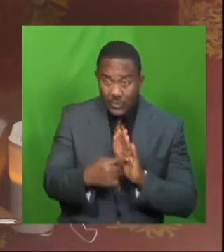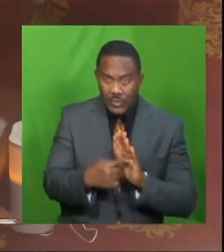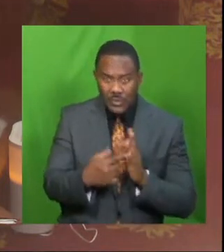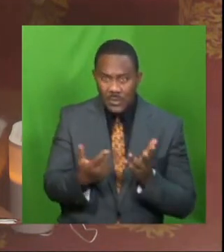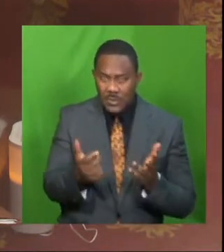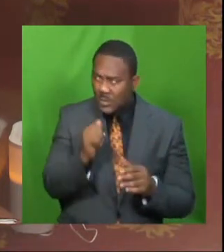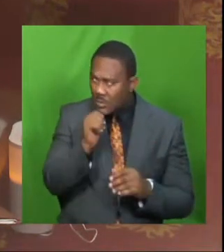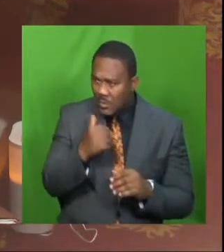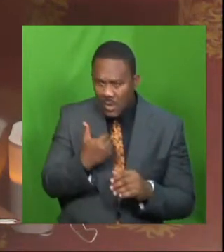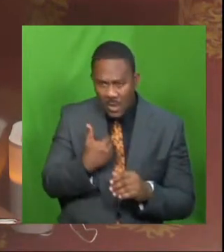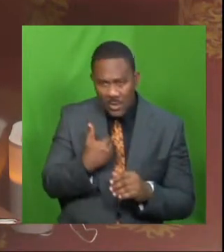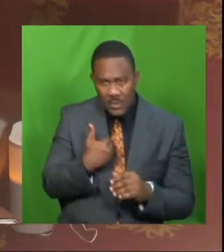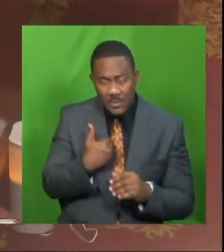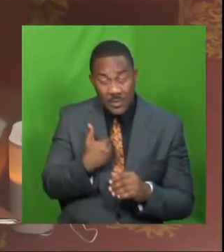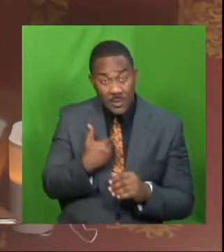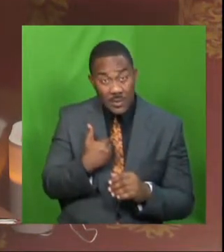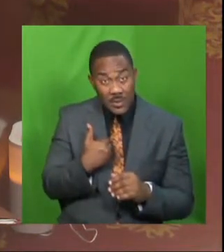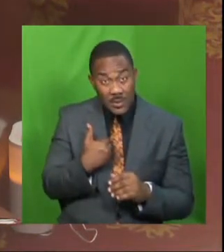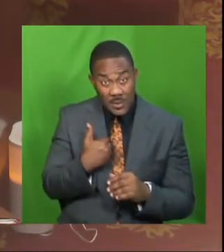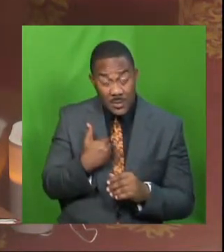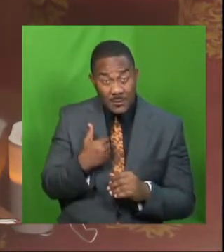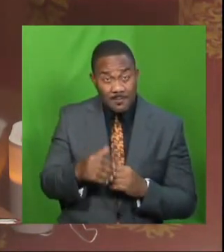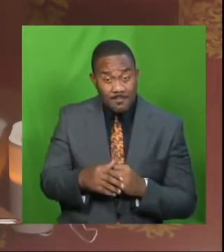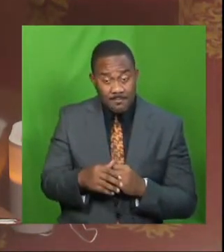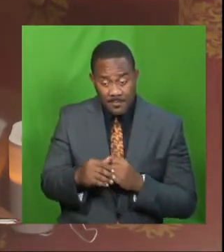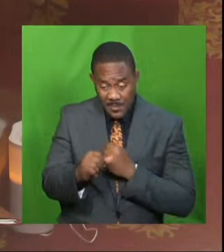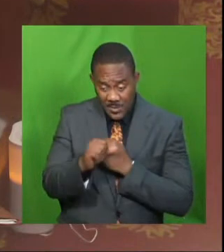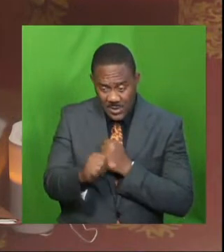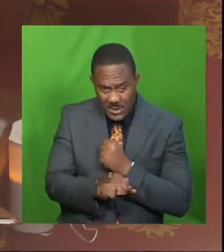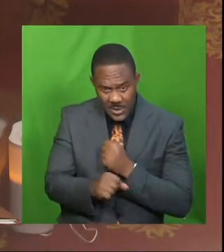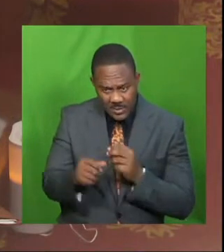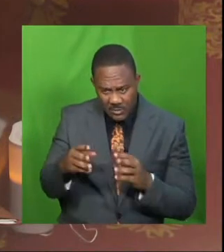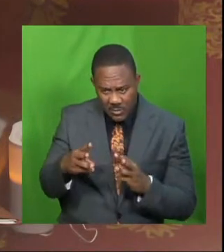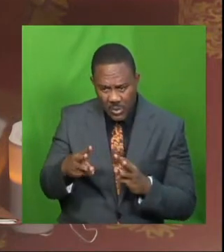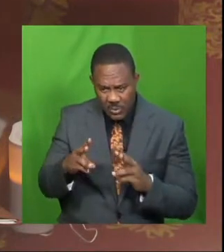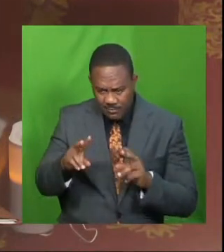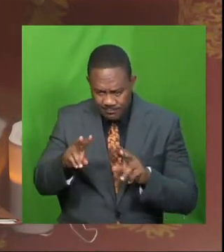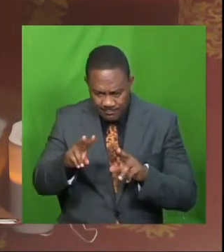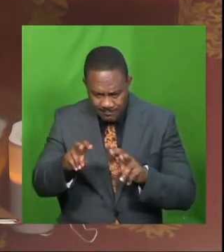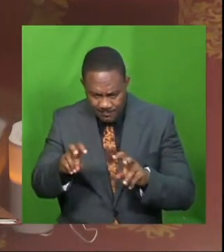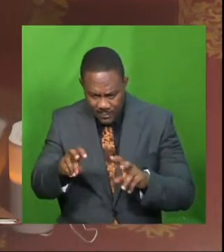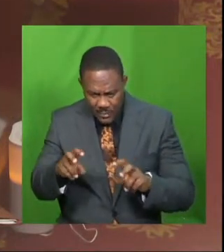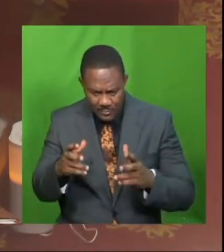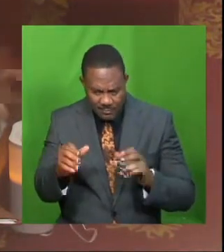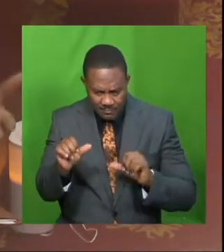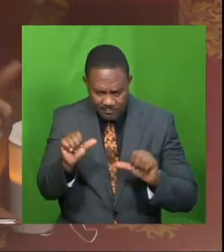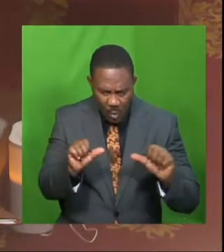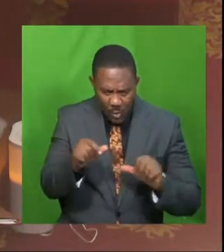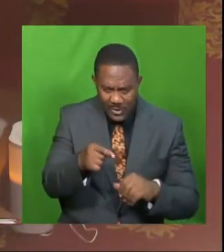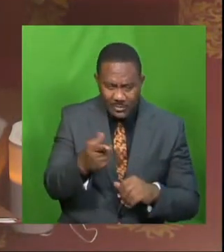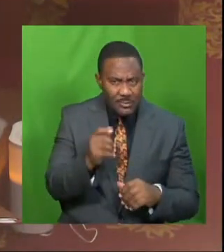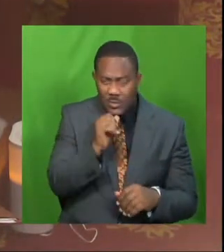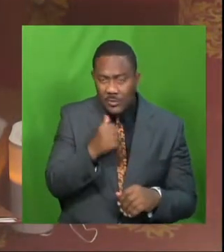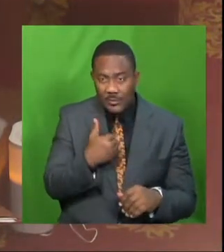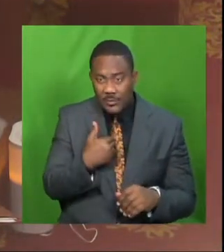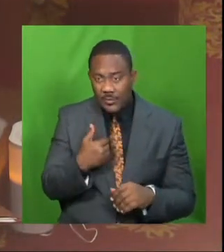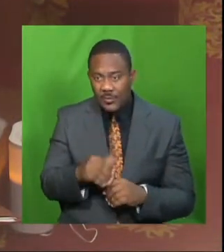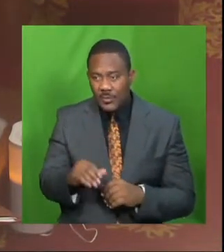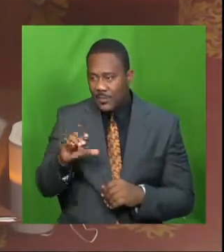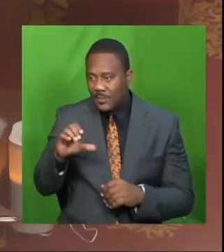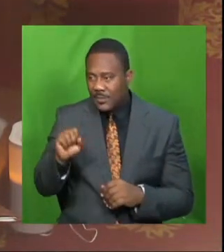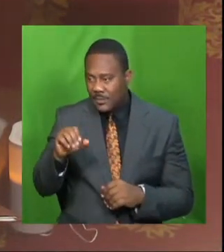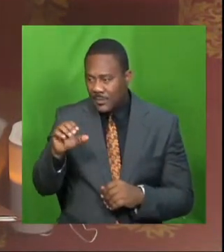state mechanism for accounting for this. You will find some civil society organizations pick reports